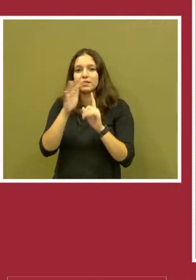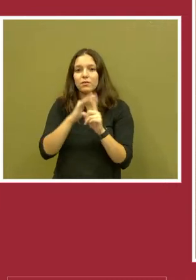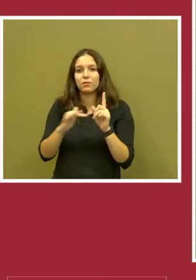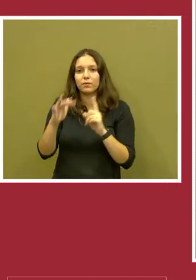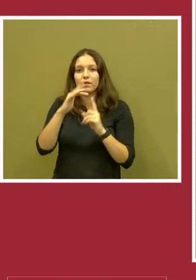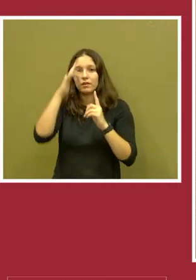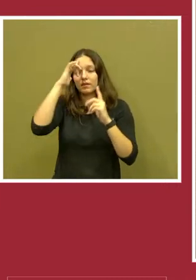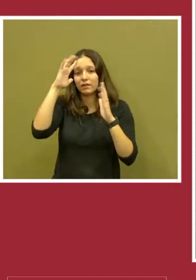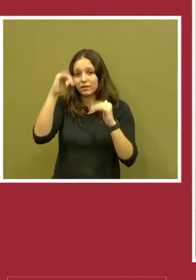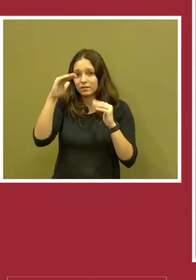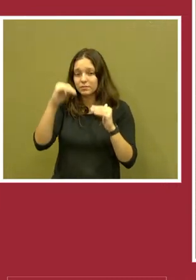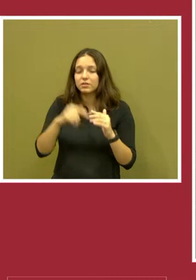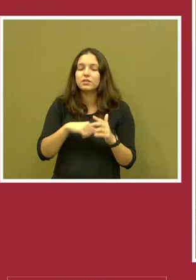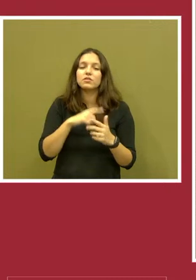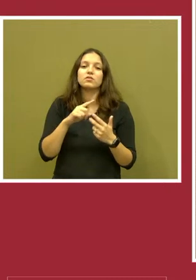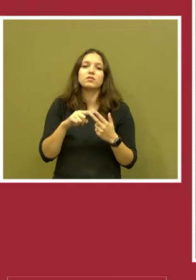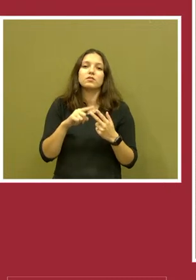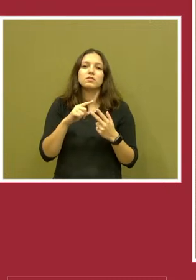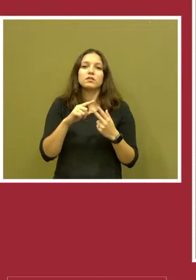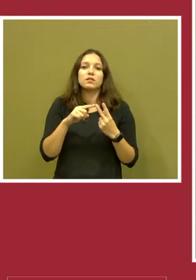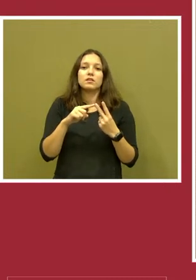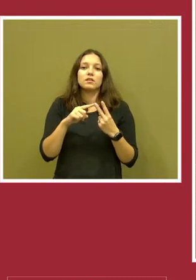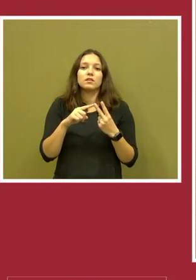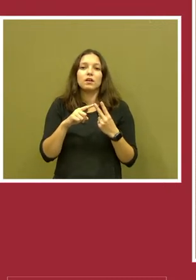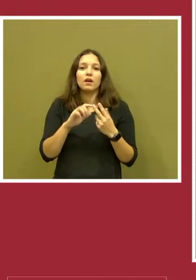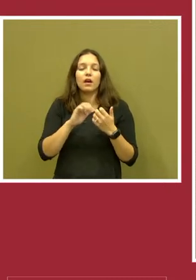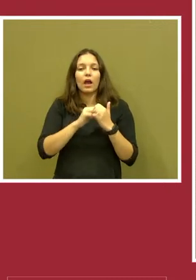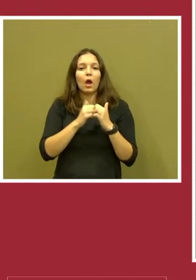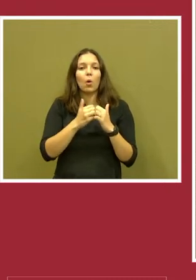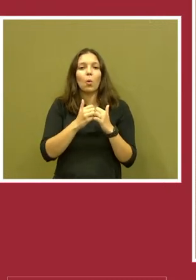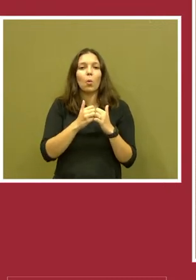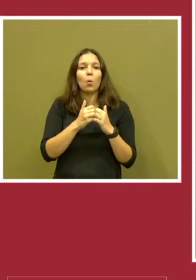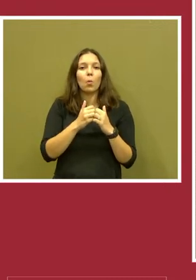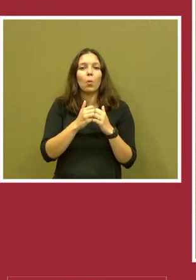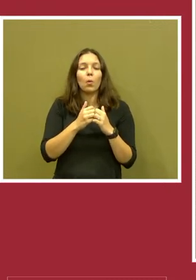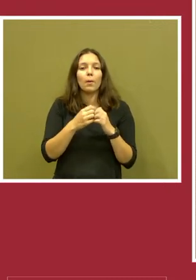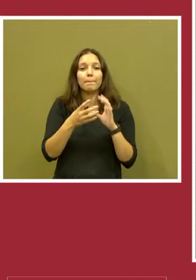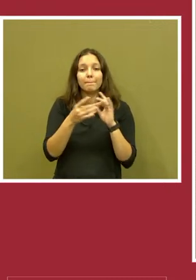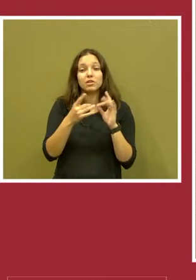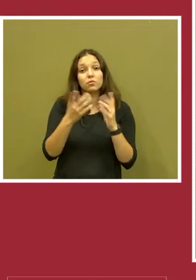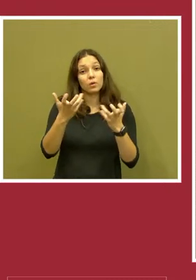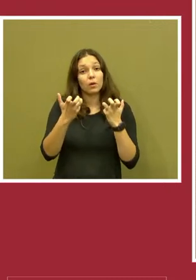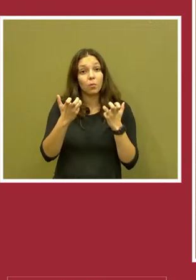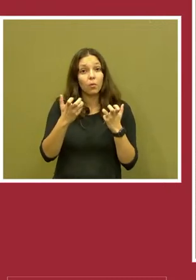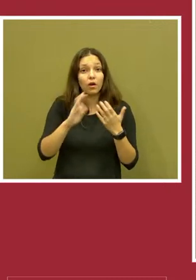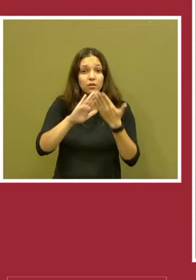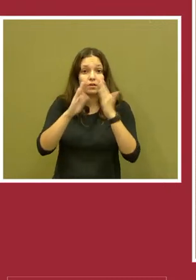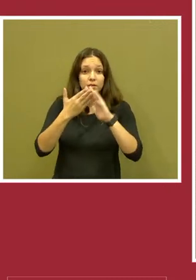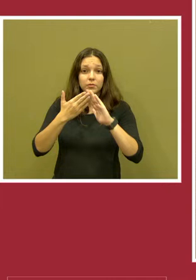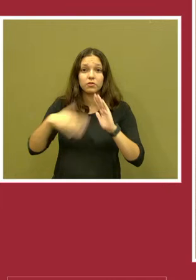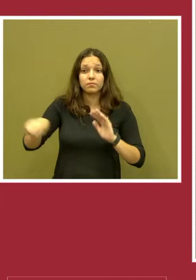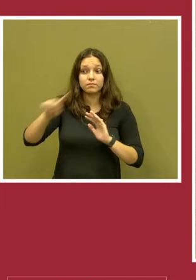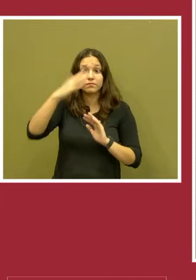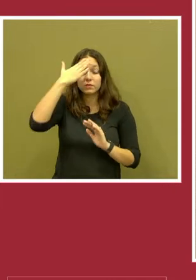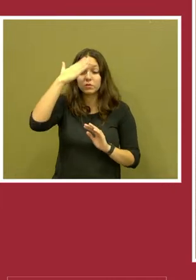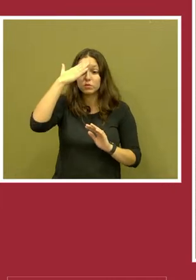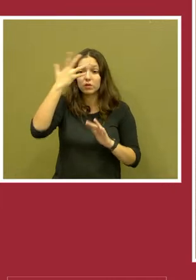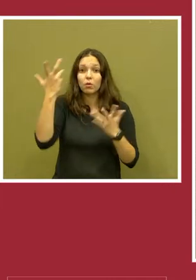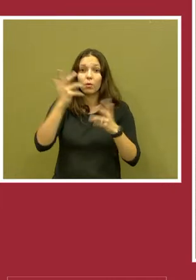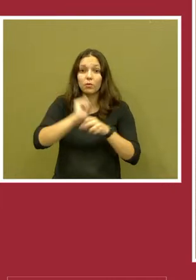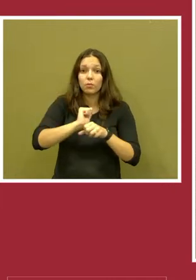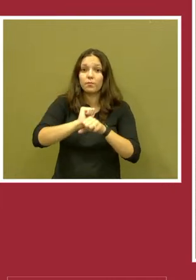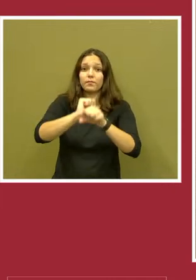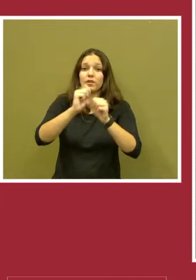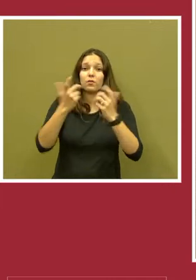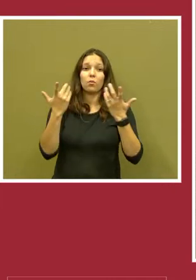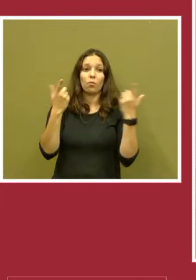the expectations and how to, you know, because like I mentioned, we also want our community to know what we're working on and what's coming